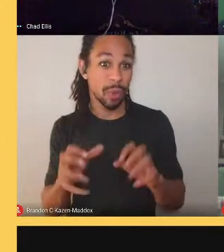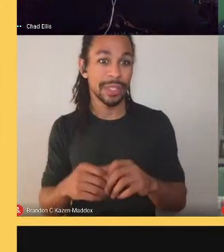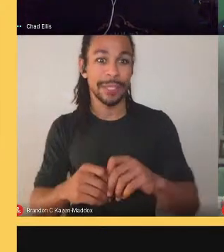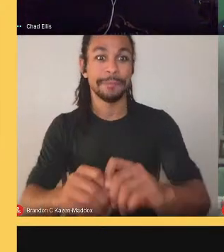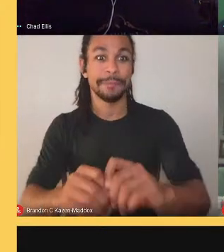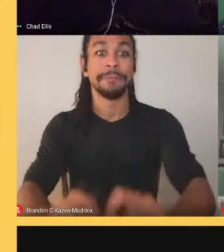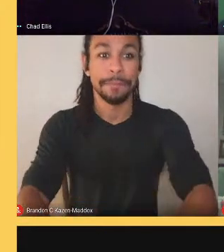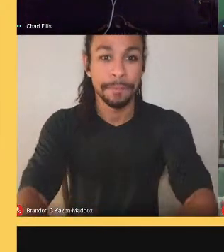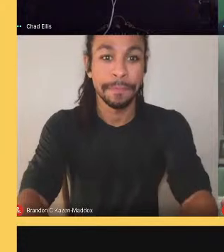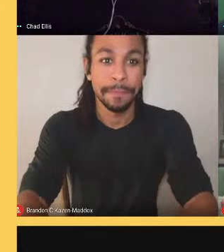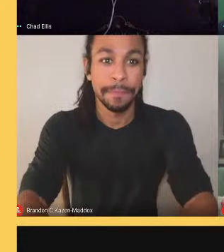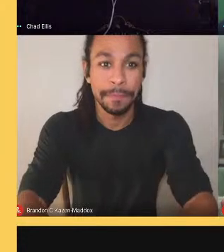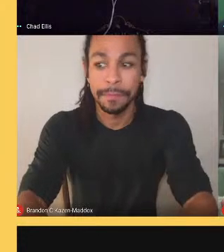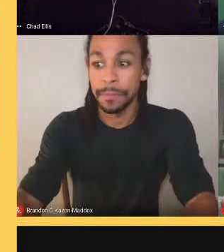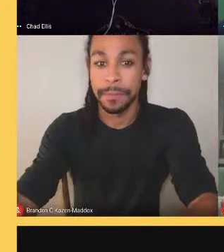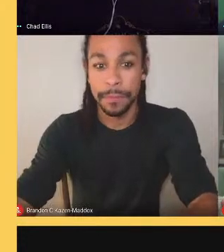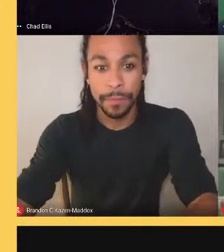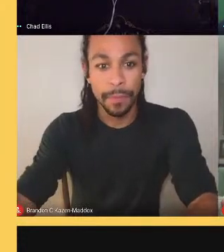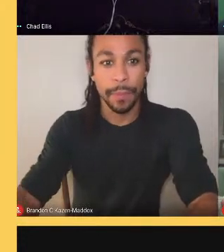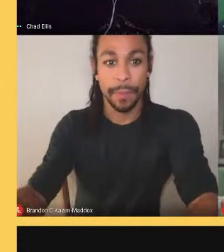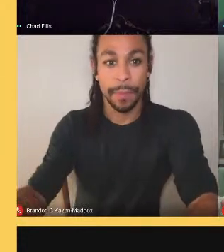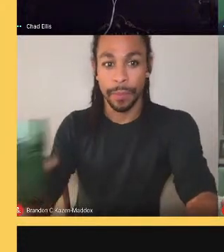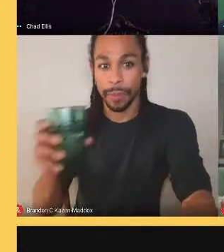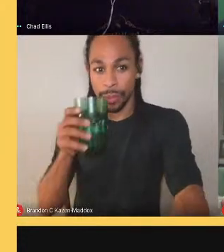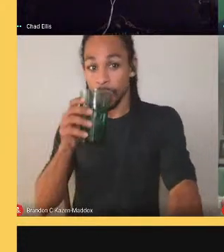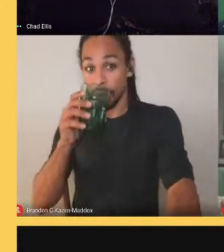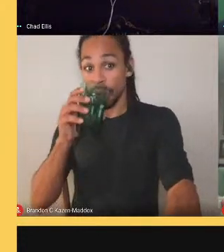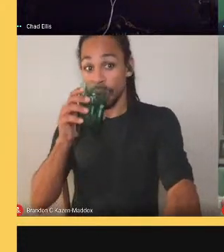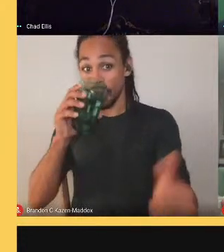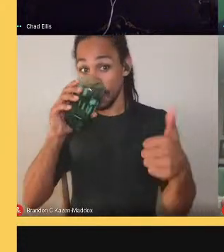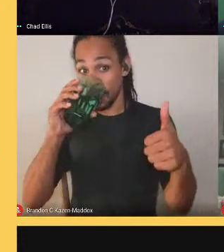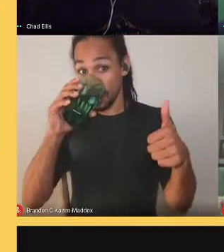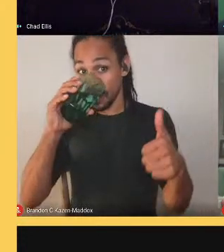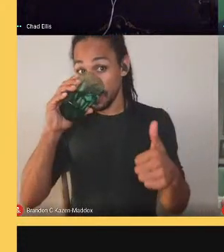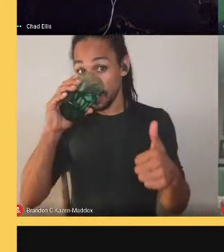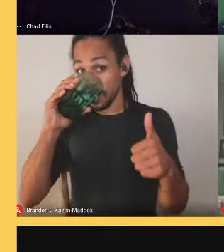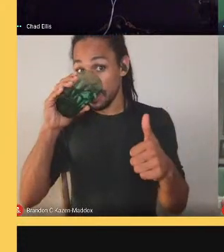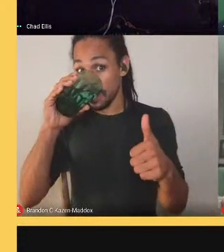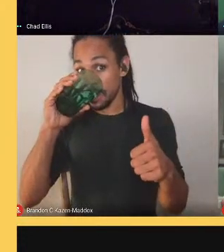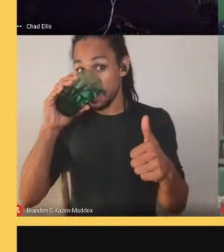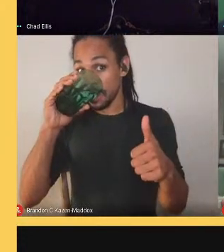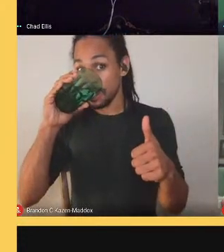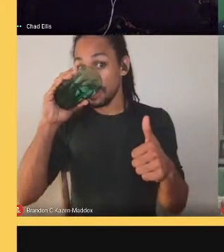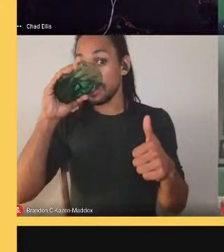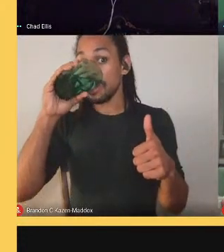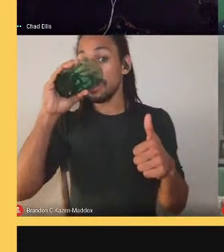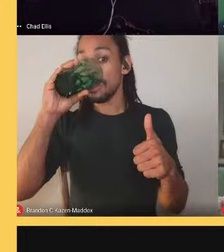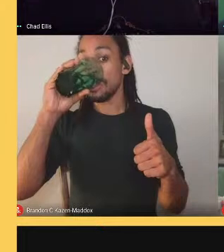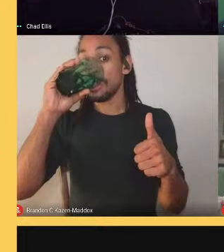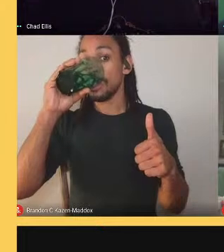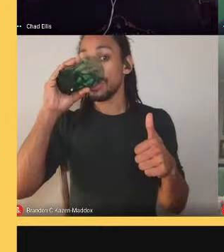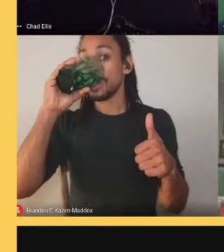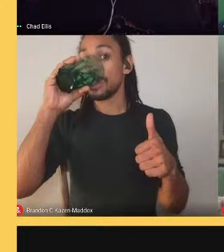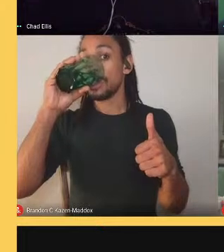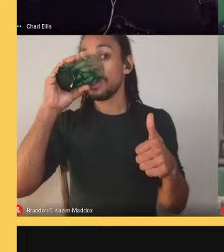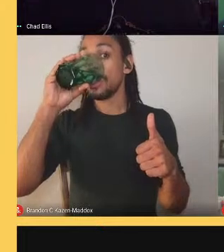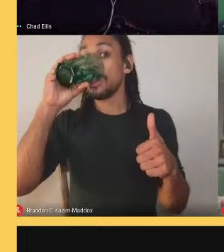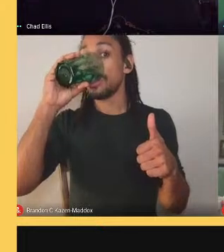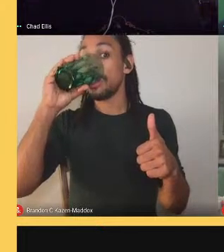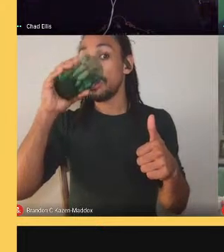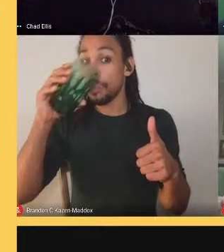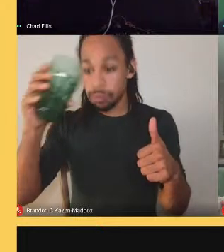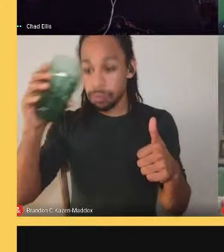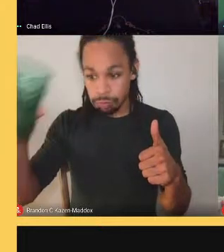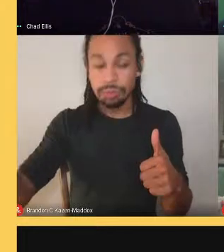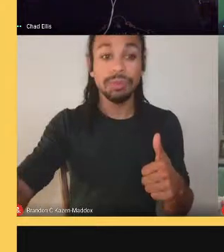Can you hear me? Oh, my internet. Yes. Yes. Okay. I will try again. My apologies. We heard a little bit about how the